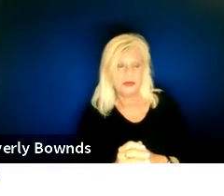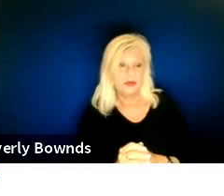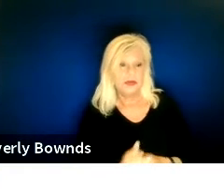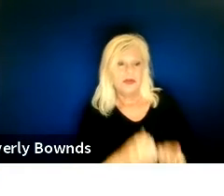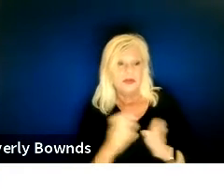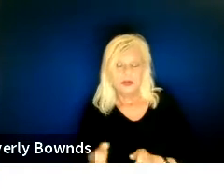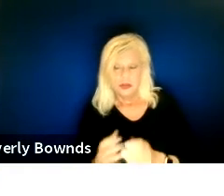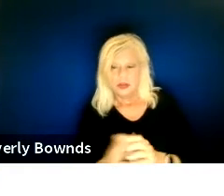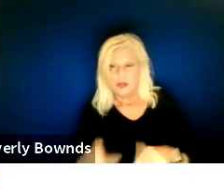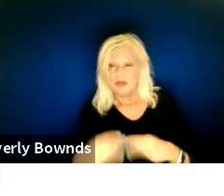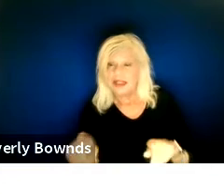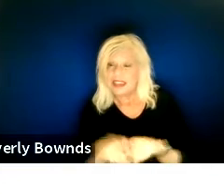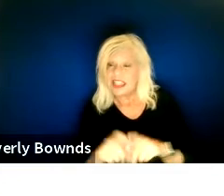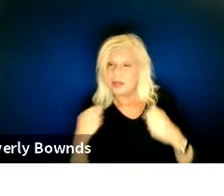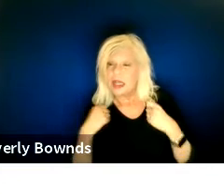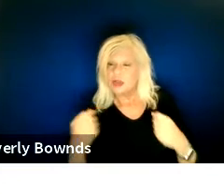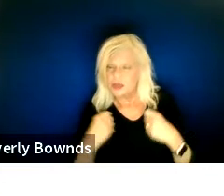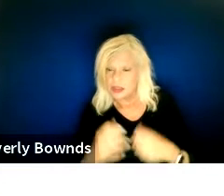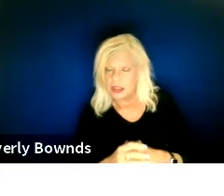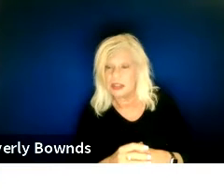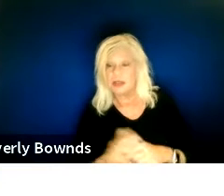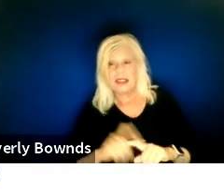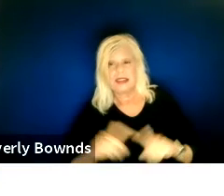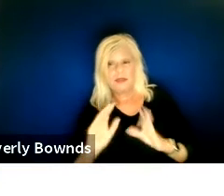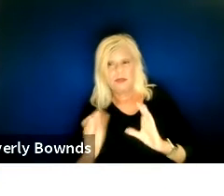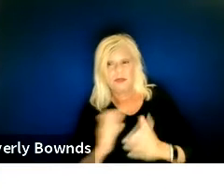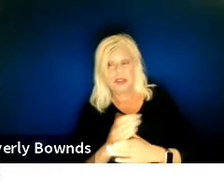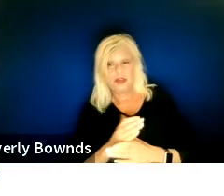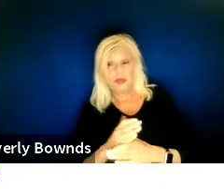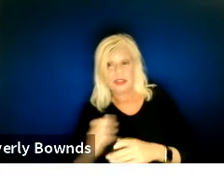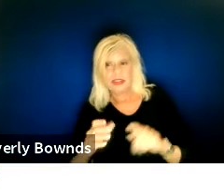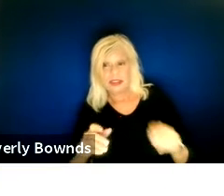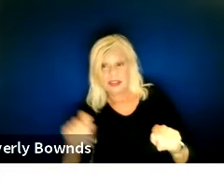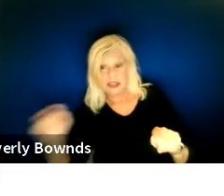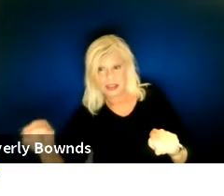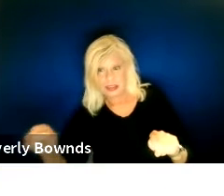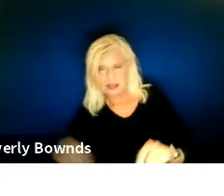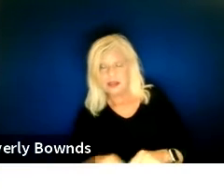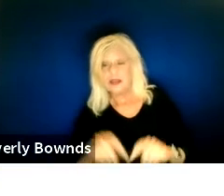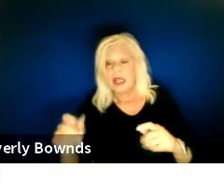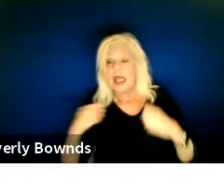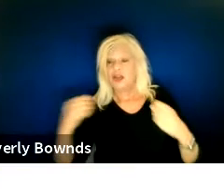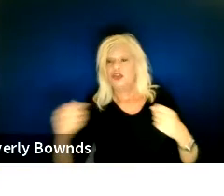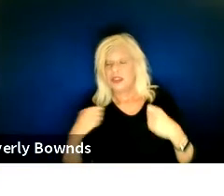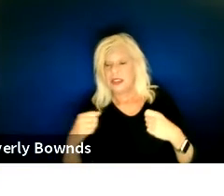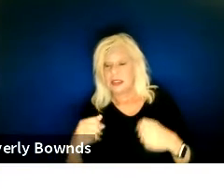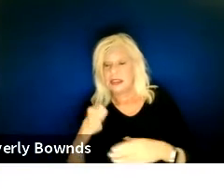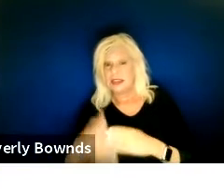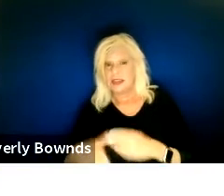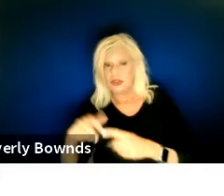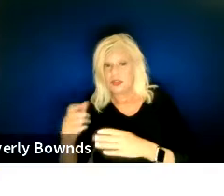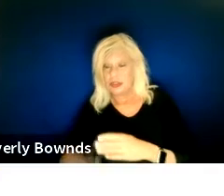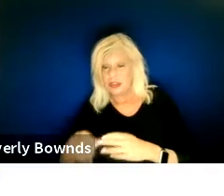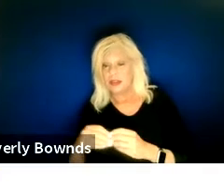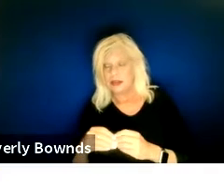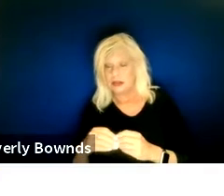provide the same exercise dosage. The only difference between end-to-end and SET is the exercises in end-to-end are choreographed into